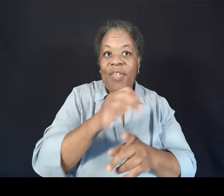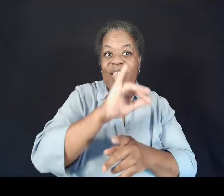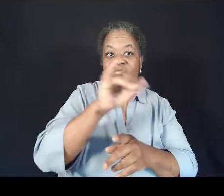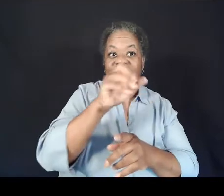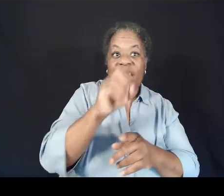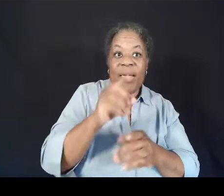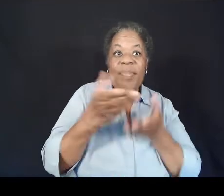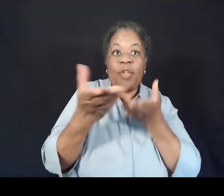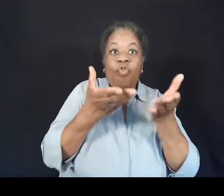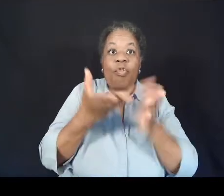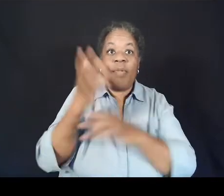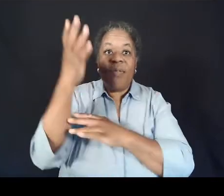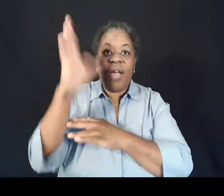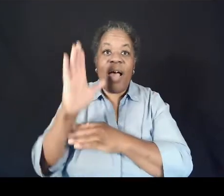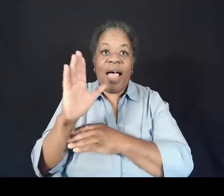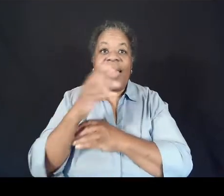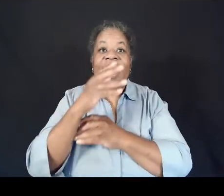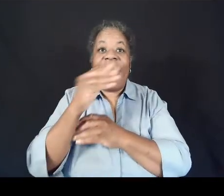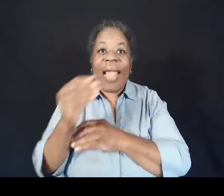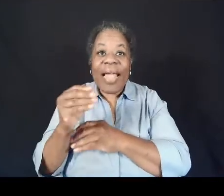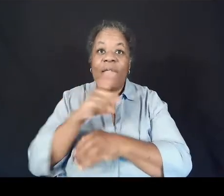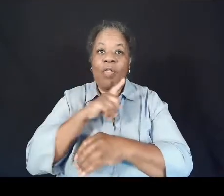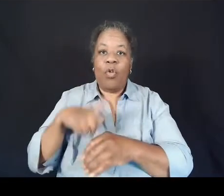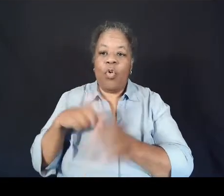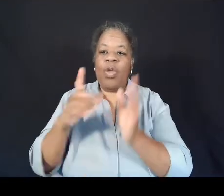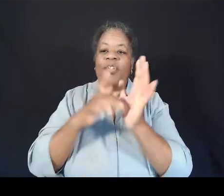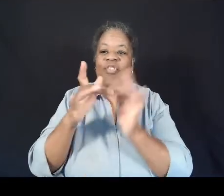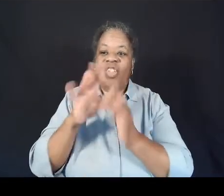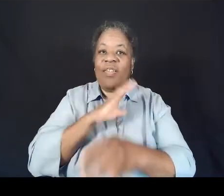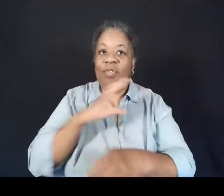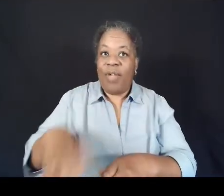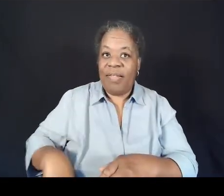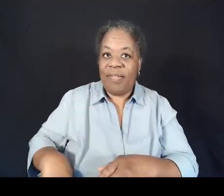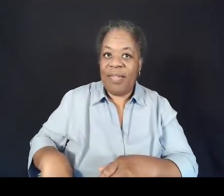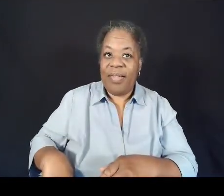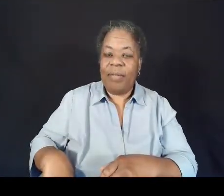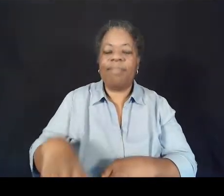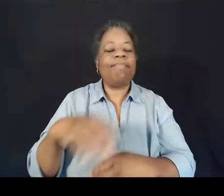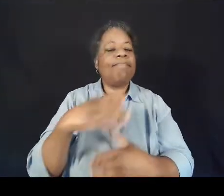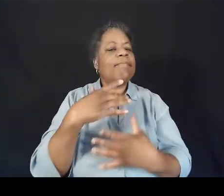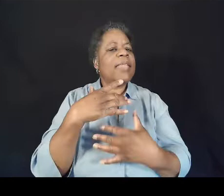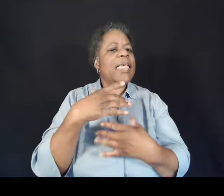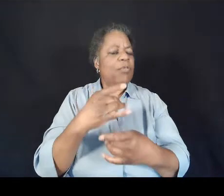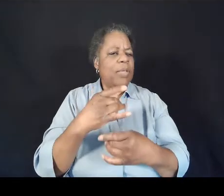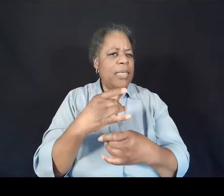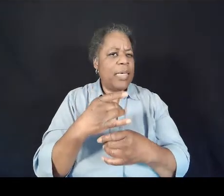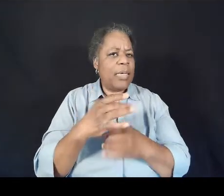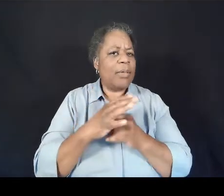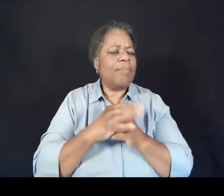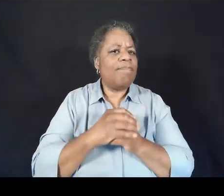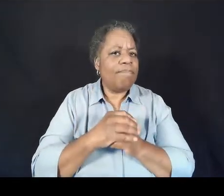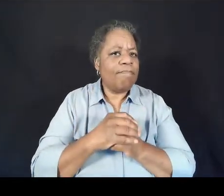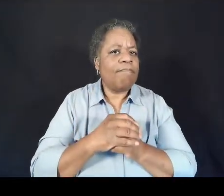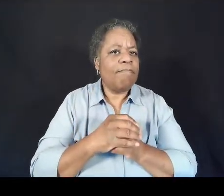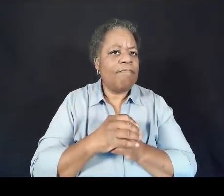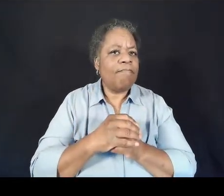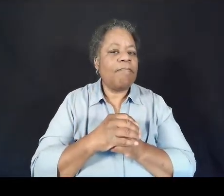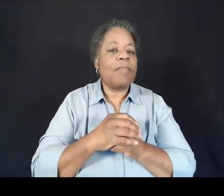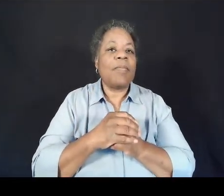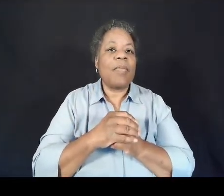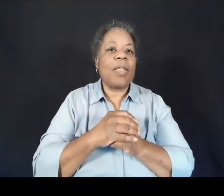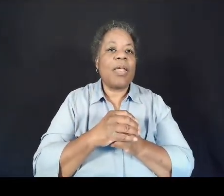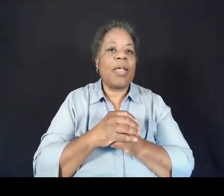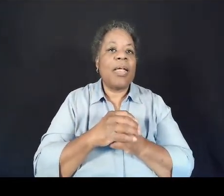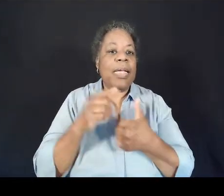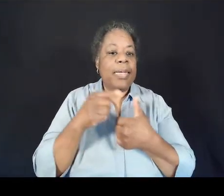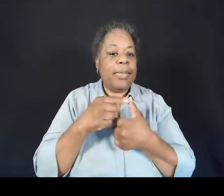God and of the Lord Jesus Christ. Now that's interesting on a couple of counts. For one thing, it's